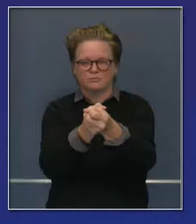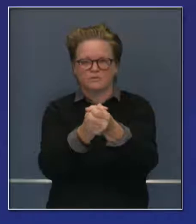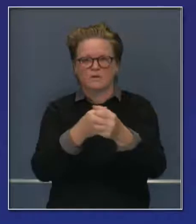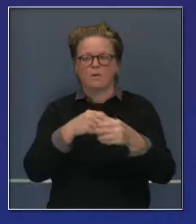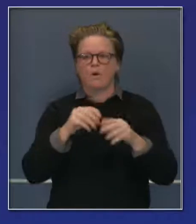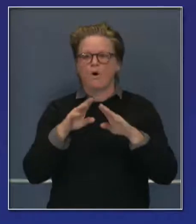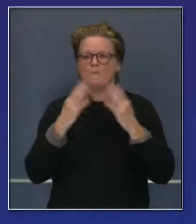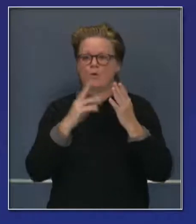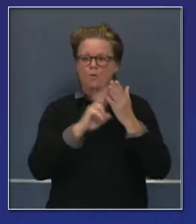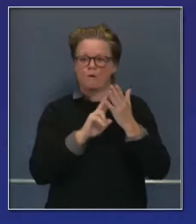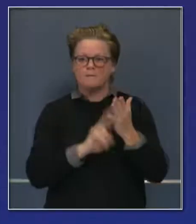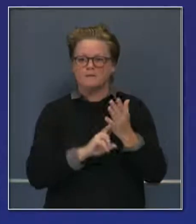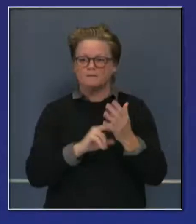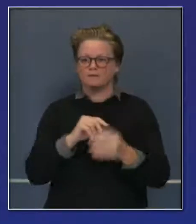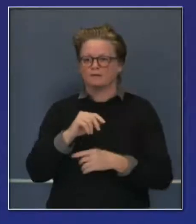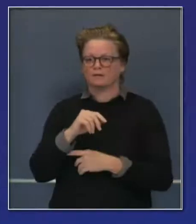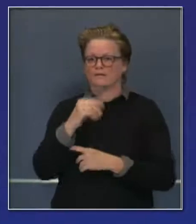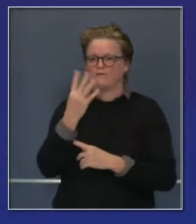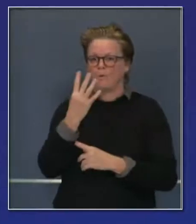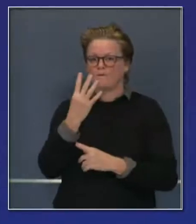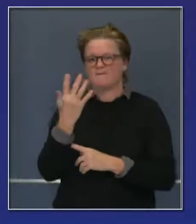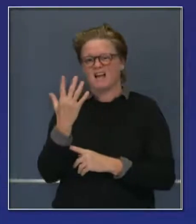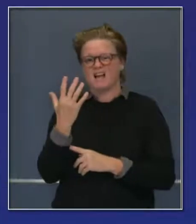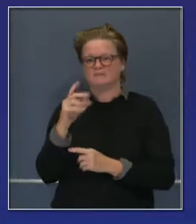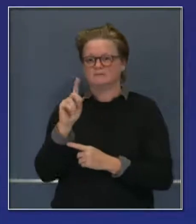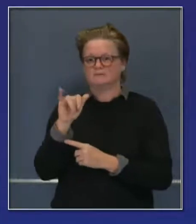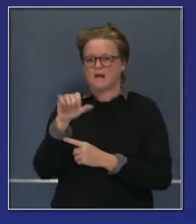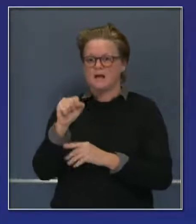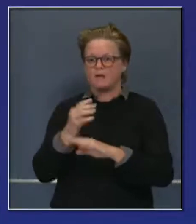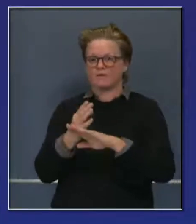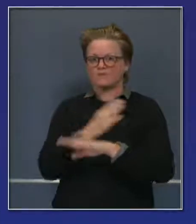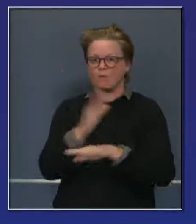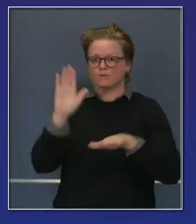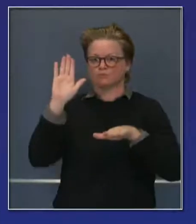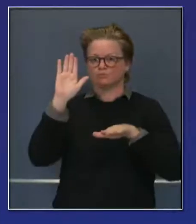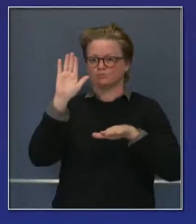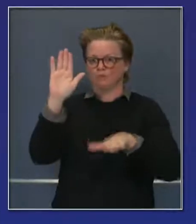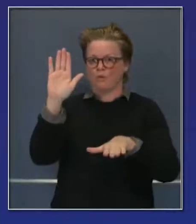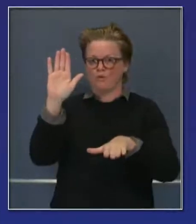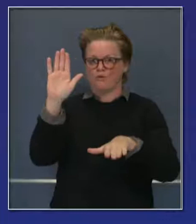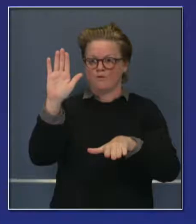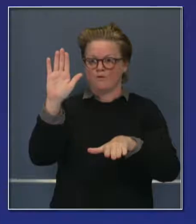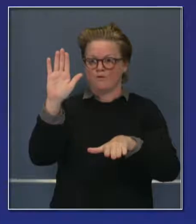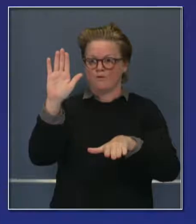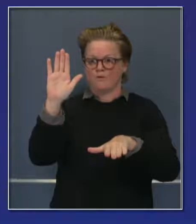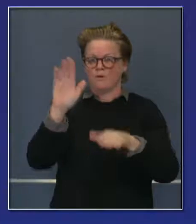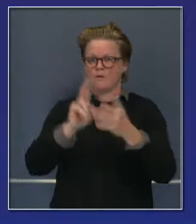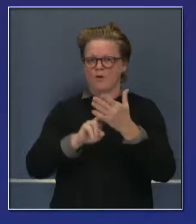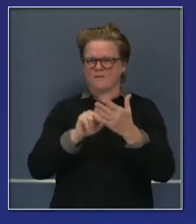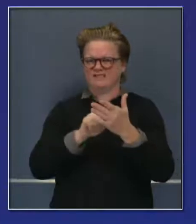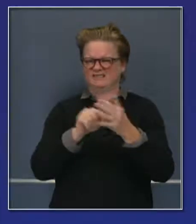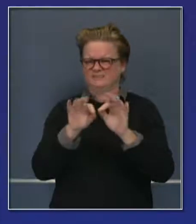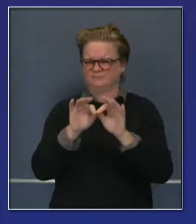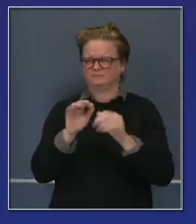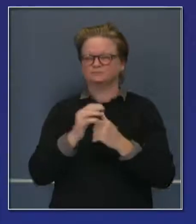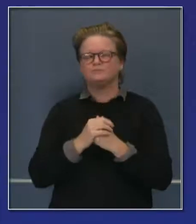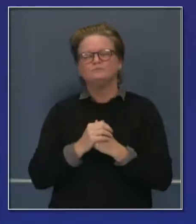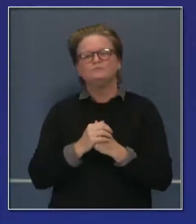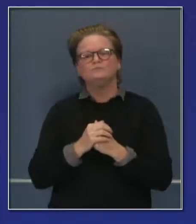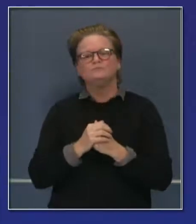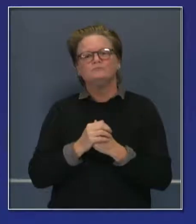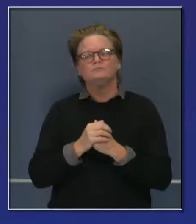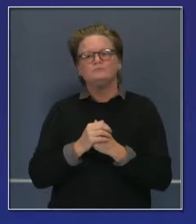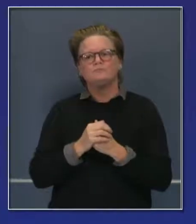days before new president takes office. I think the nation's going to be looking at California, what we're doing, what we can do to have the next